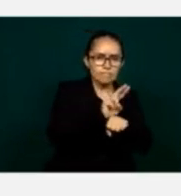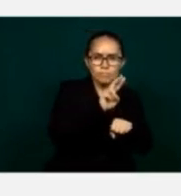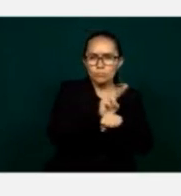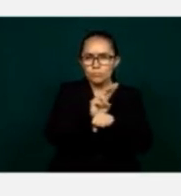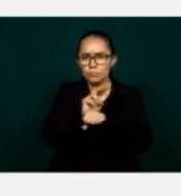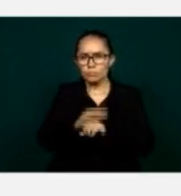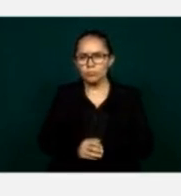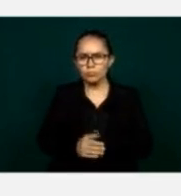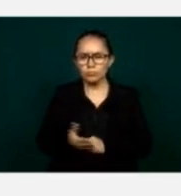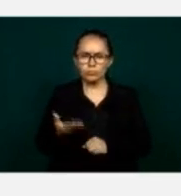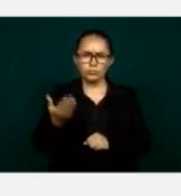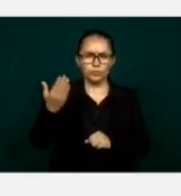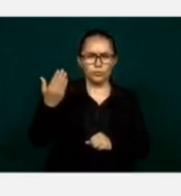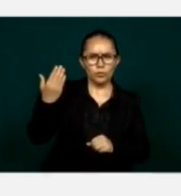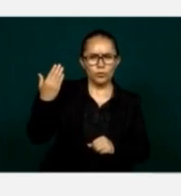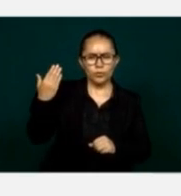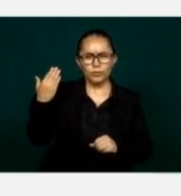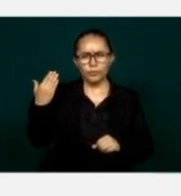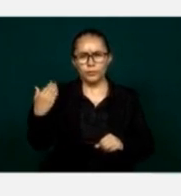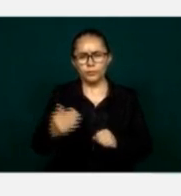National Guard duties,